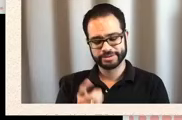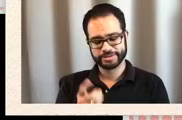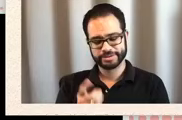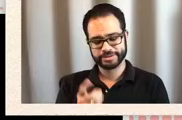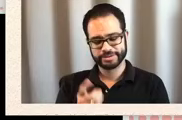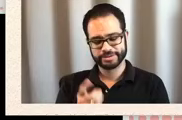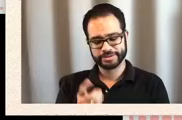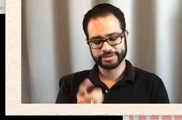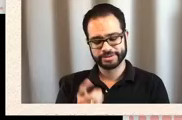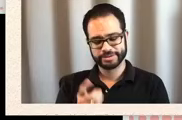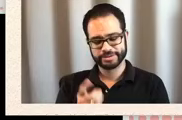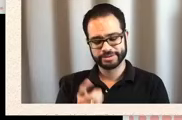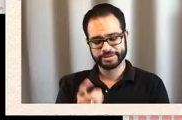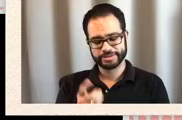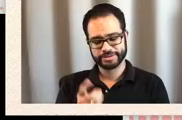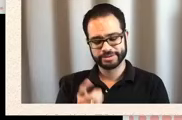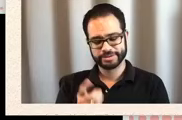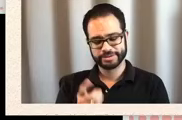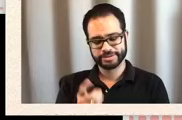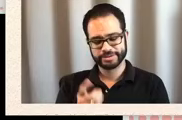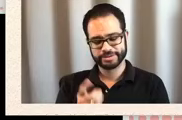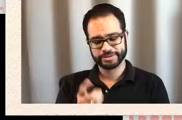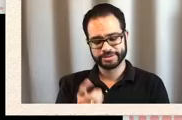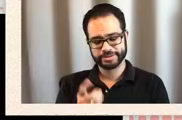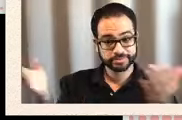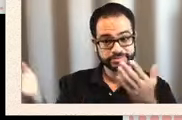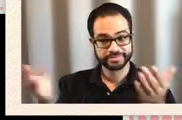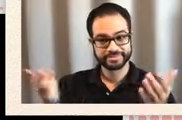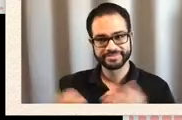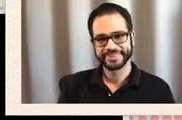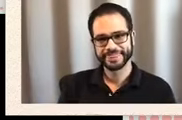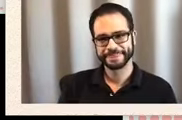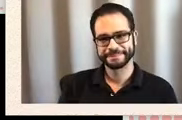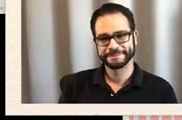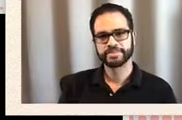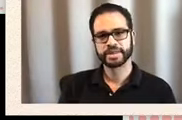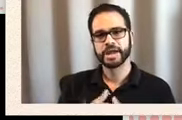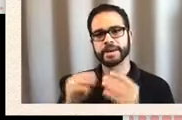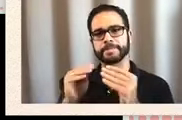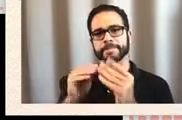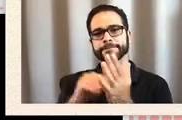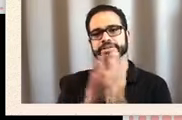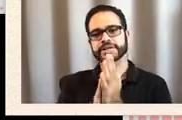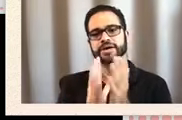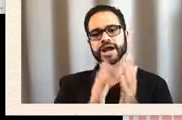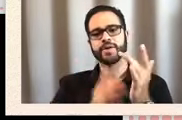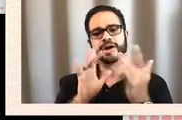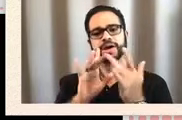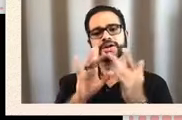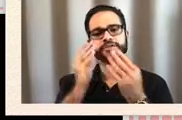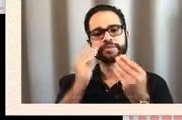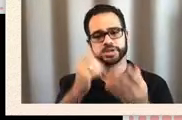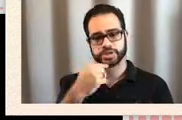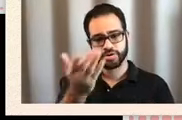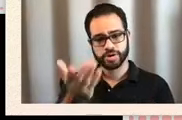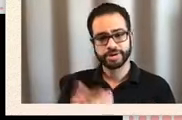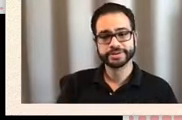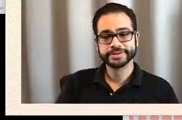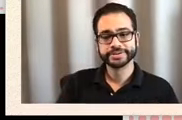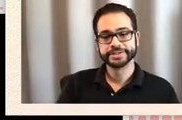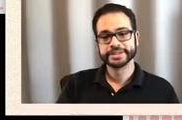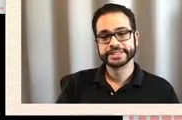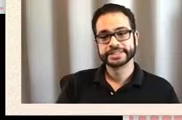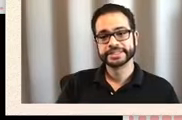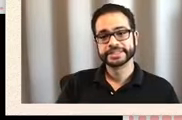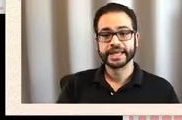Oh, you wanted to? Oh, no, it's okay. I just put our contact information up there, but were you going to say something? Go ahead, Mike. Oh, no, I was going to say, if you need